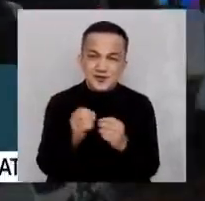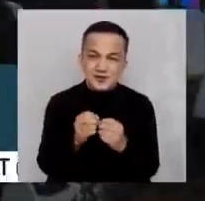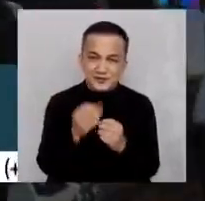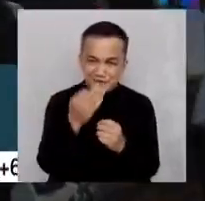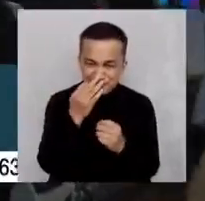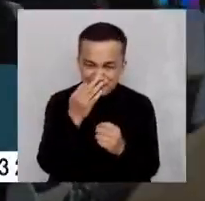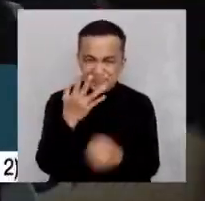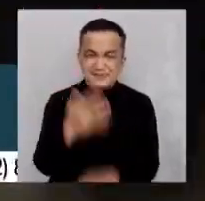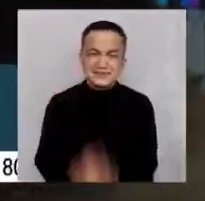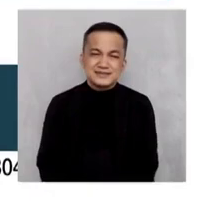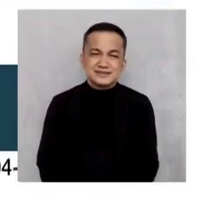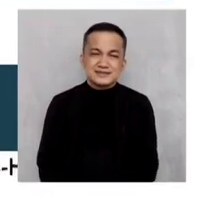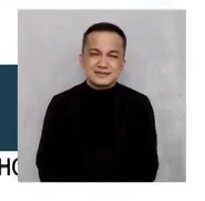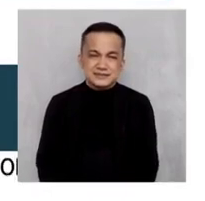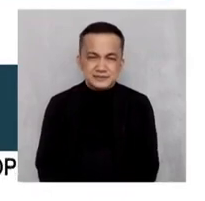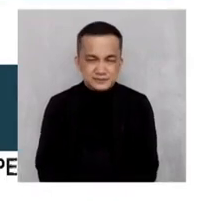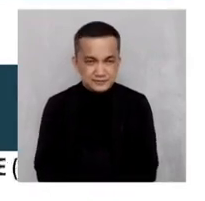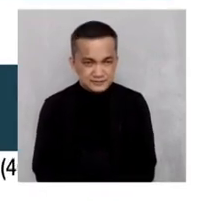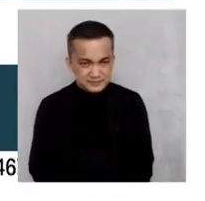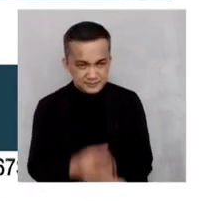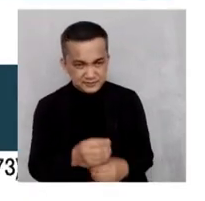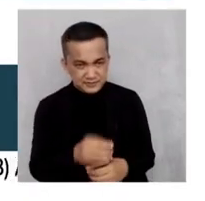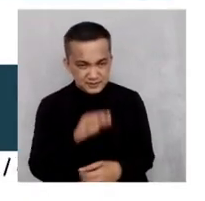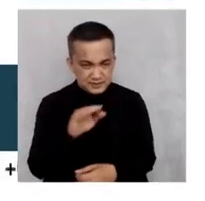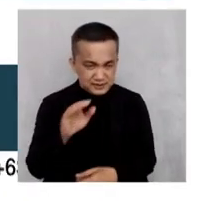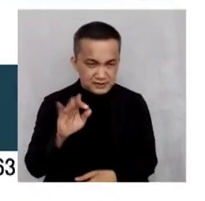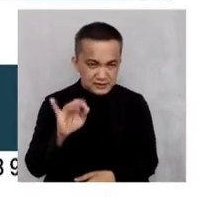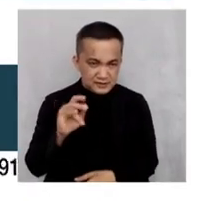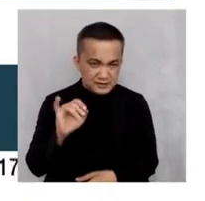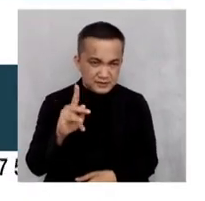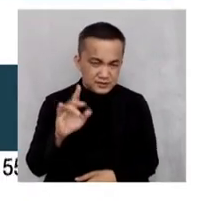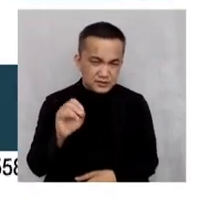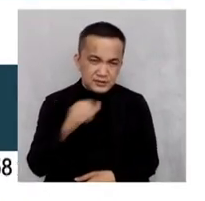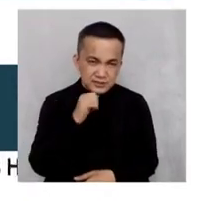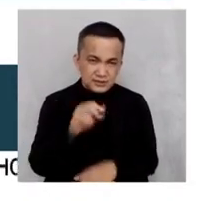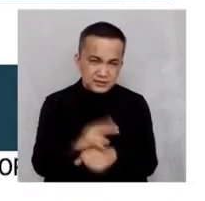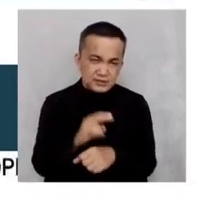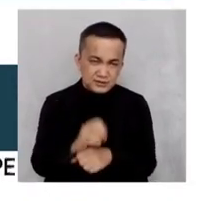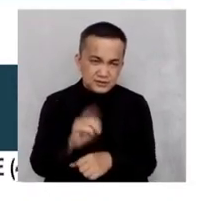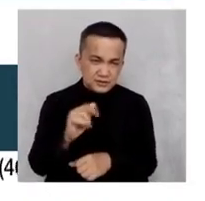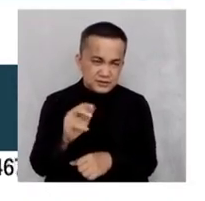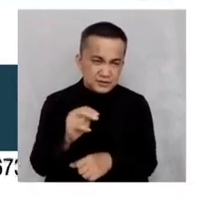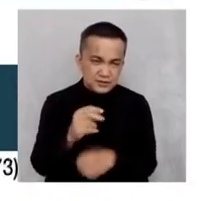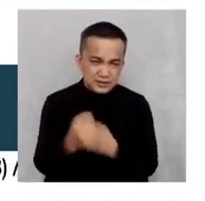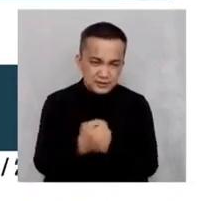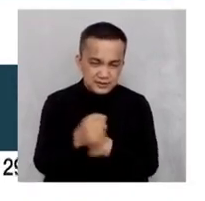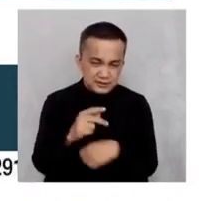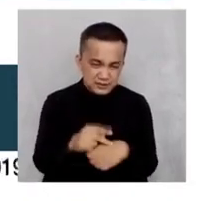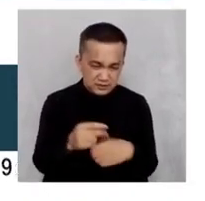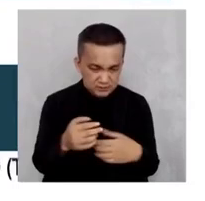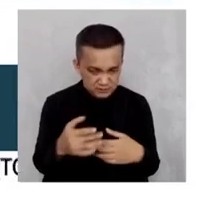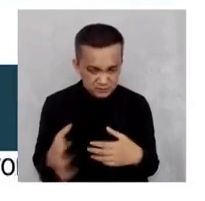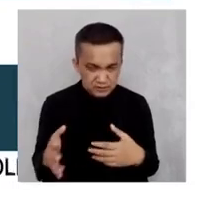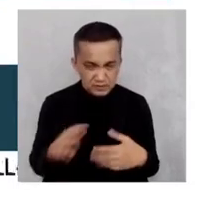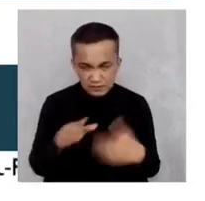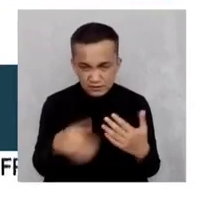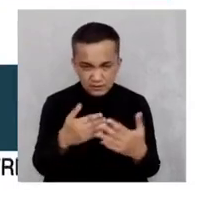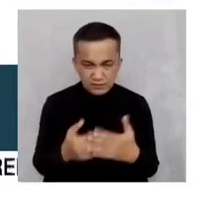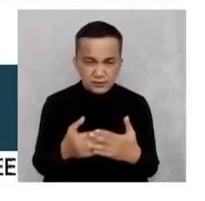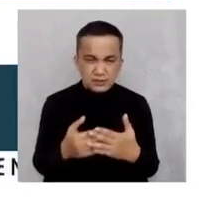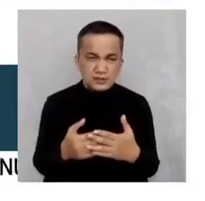Aside from your appeal to Secretary Frasco not to use the slogan Love the Philippines until everything is threshed